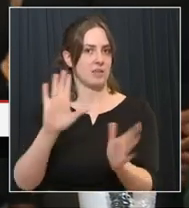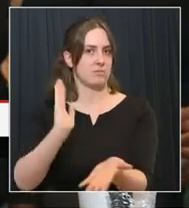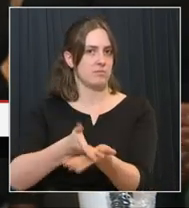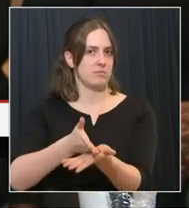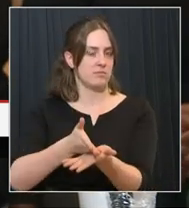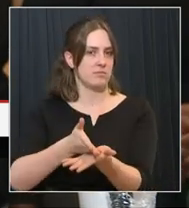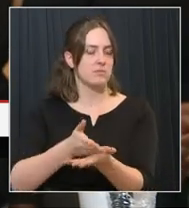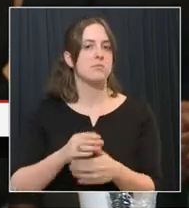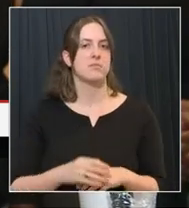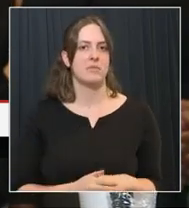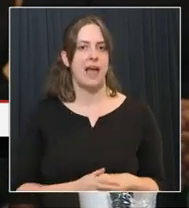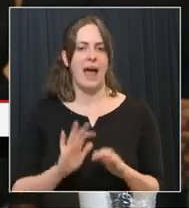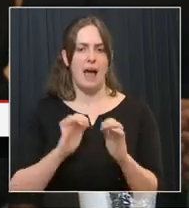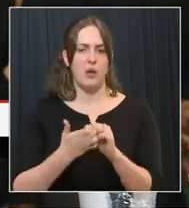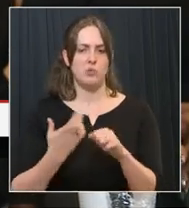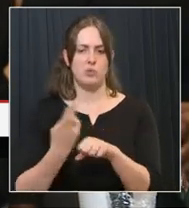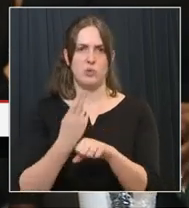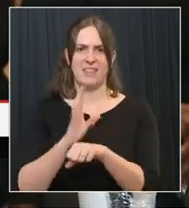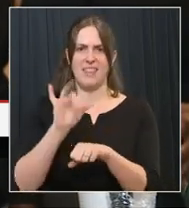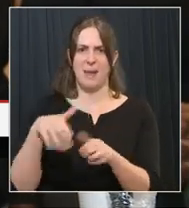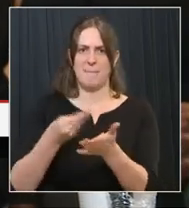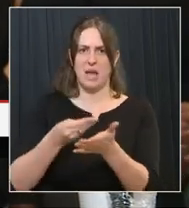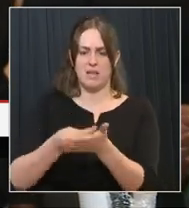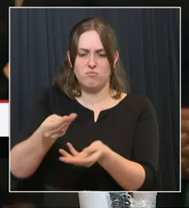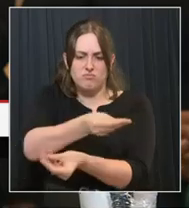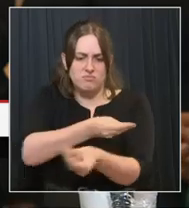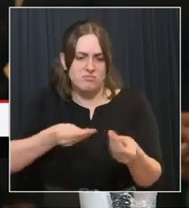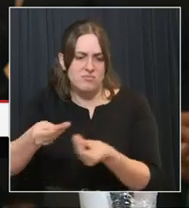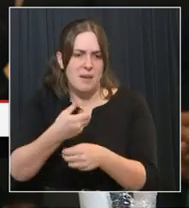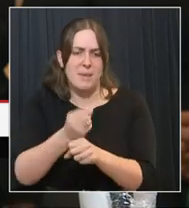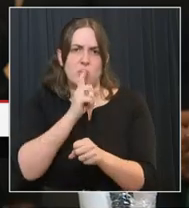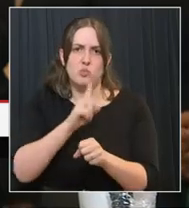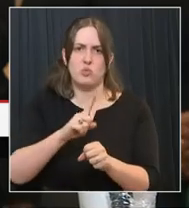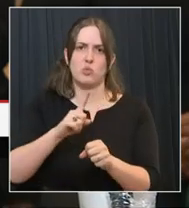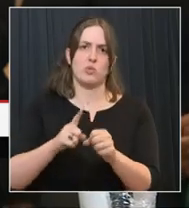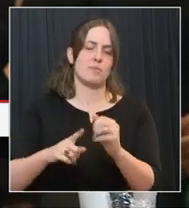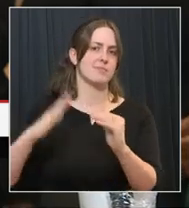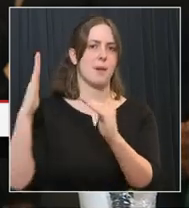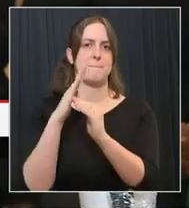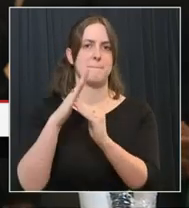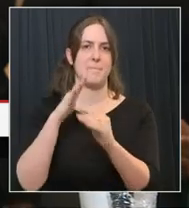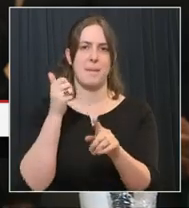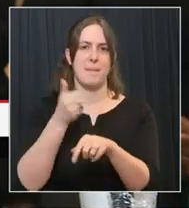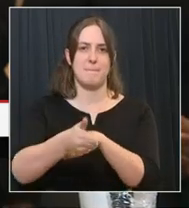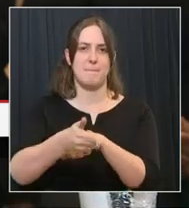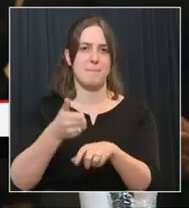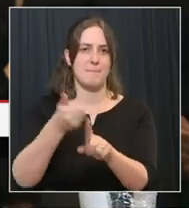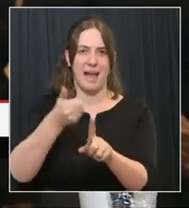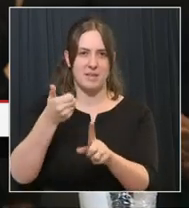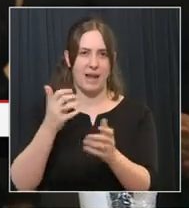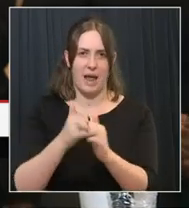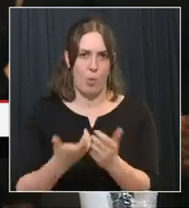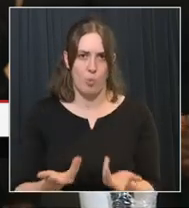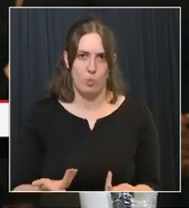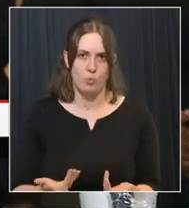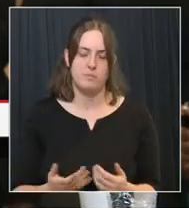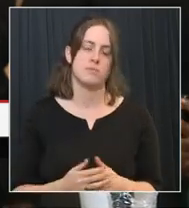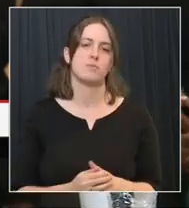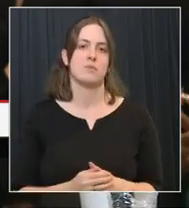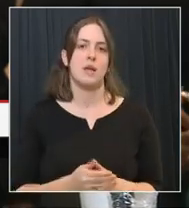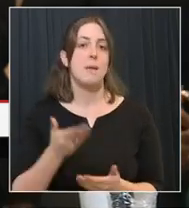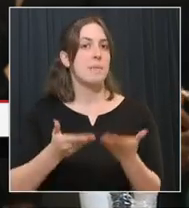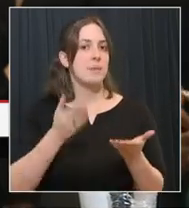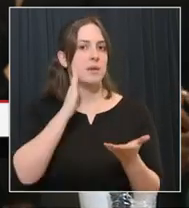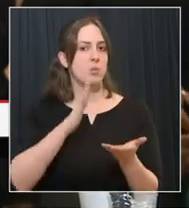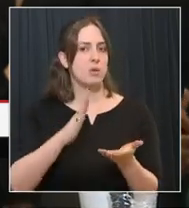has the highest, best use of taxpayer funding for an impact? That may conclude in July with additional